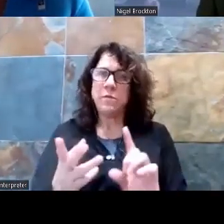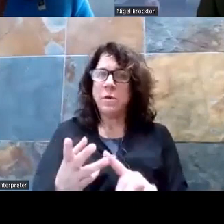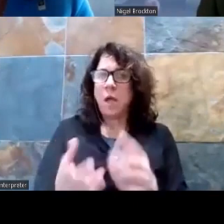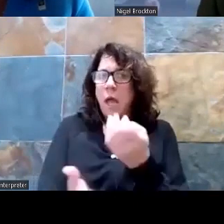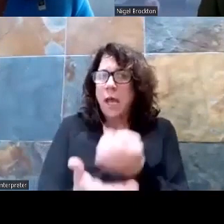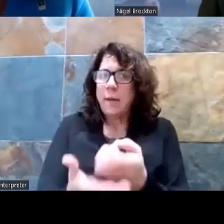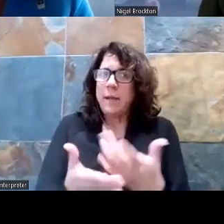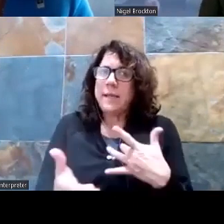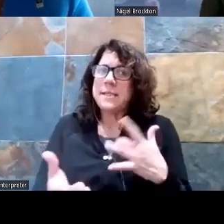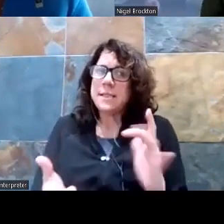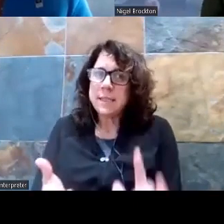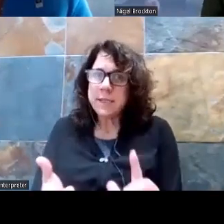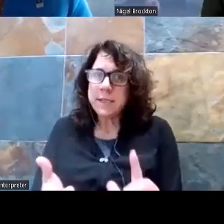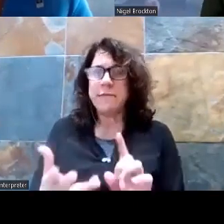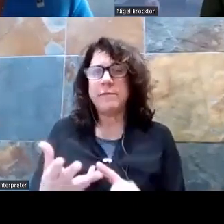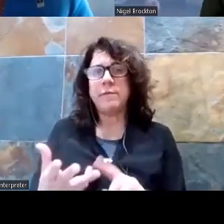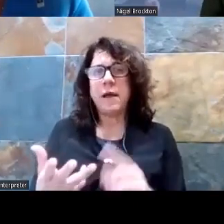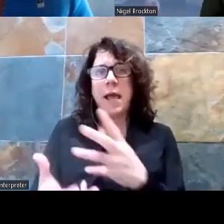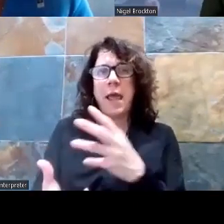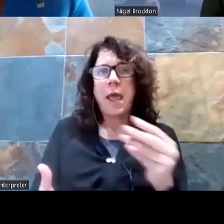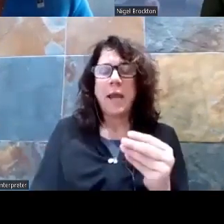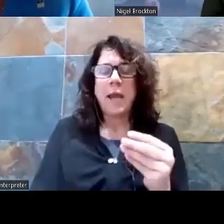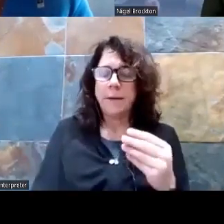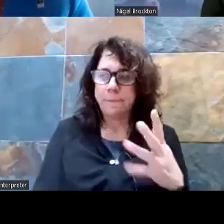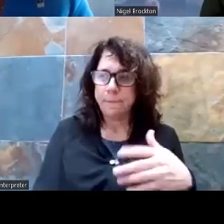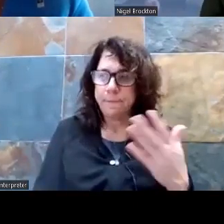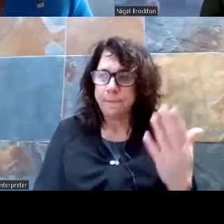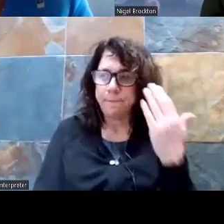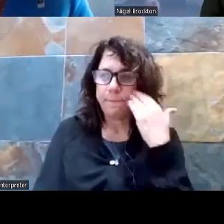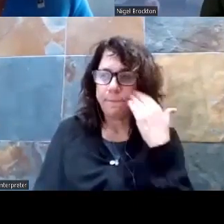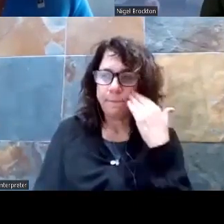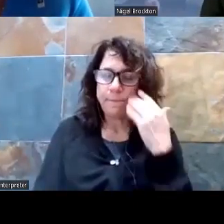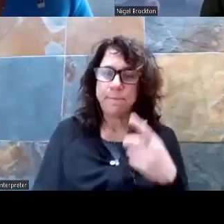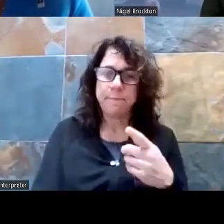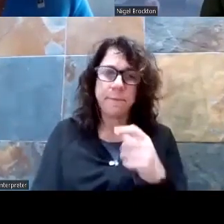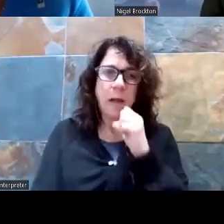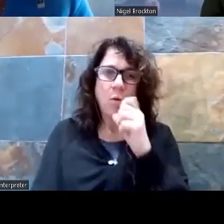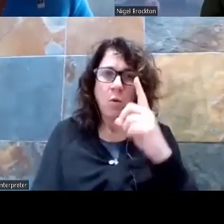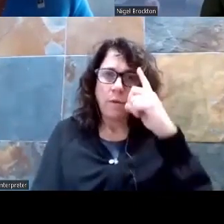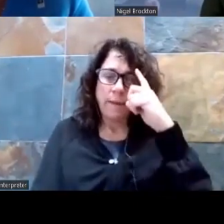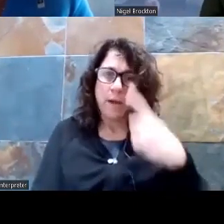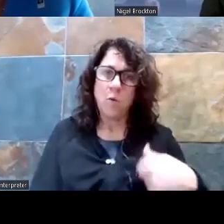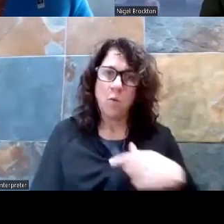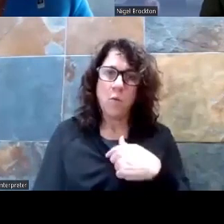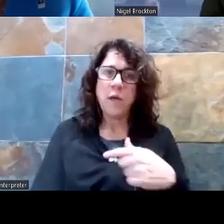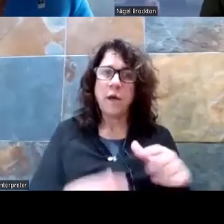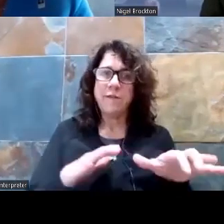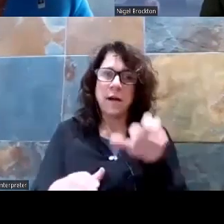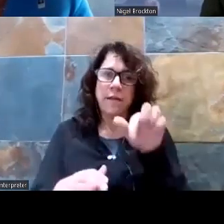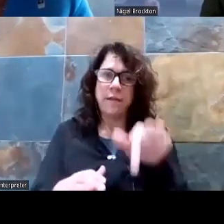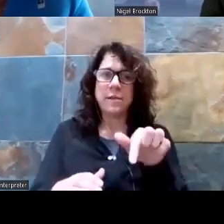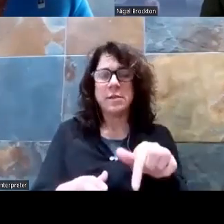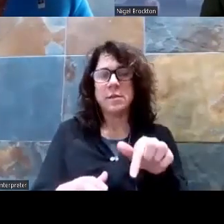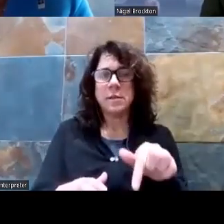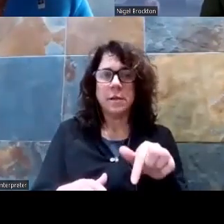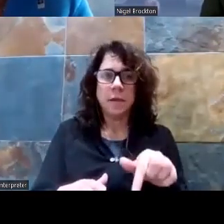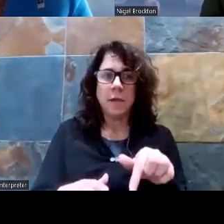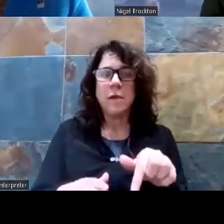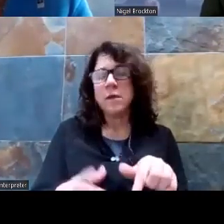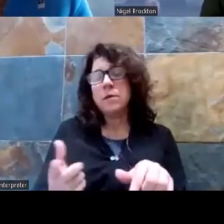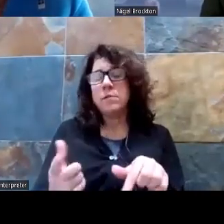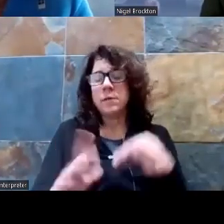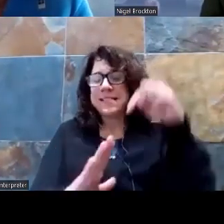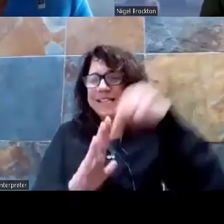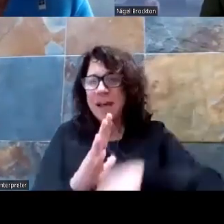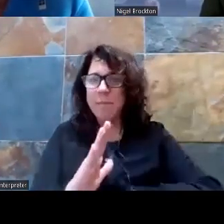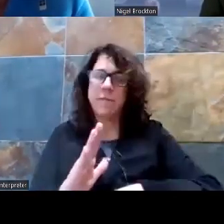economically sensitive. And, you know, I don't think we have done this yet to the extent that